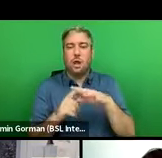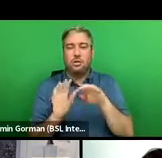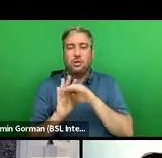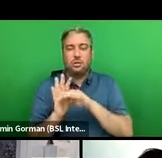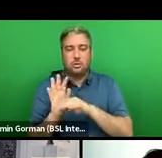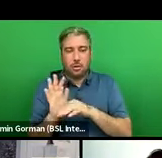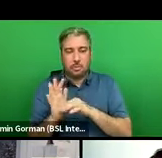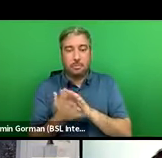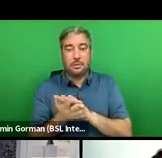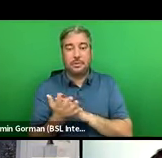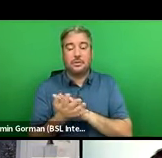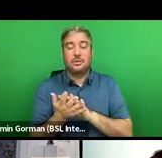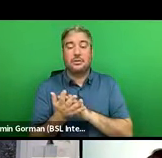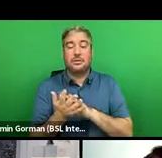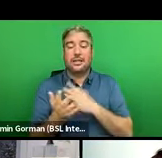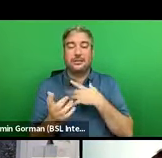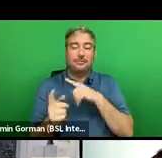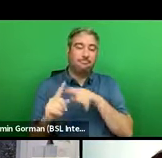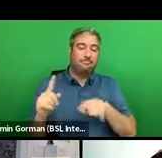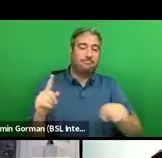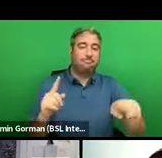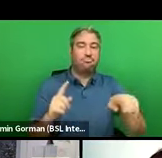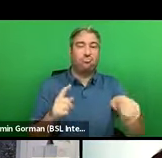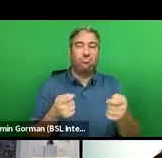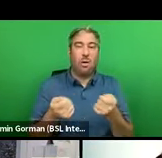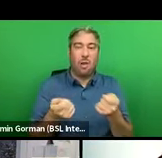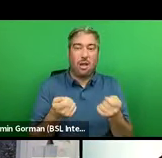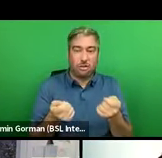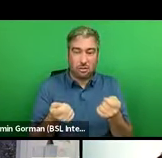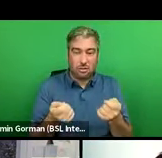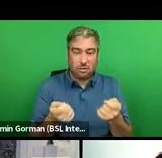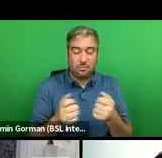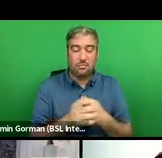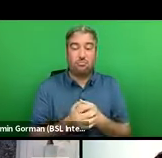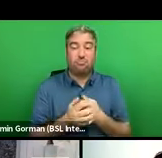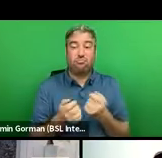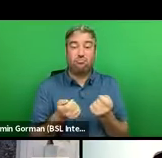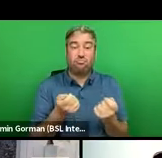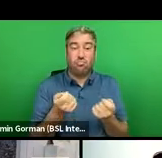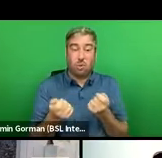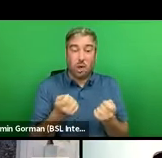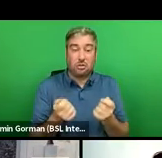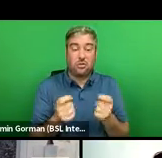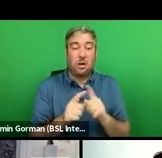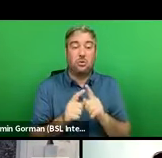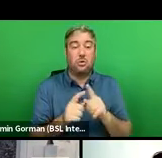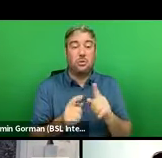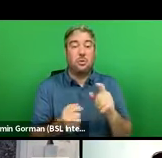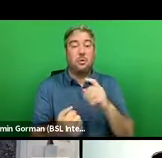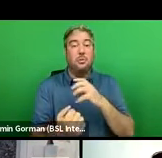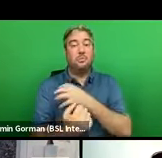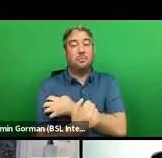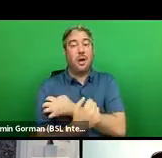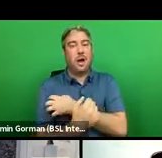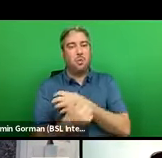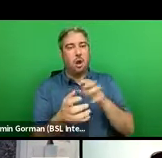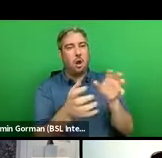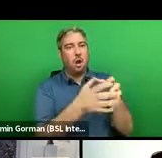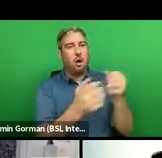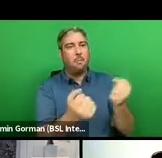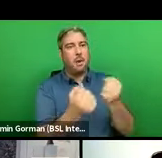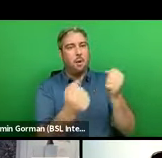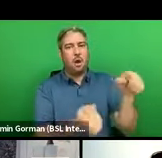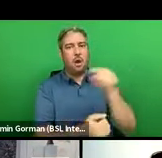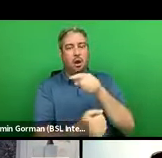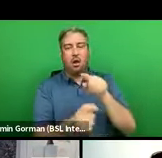regulation and breaking up the power of, I was talking about seven big tech, which is a very small sample and example,